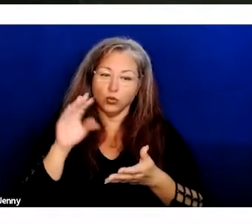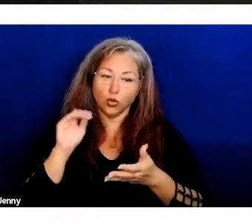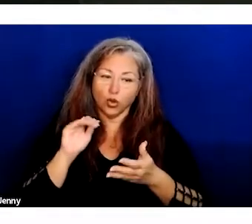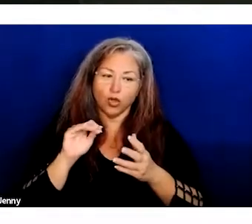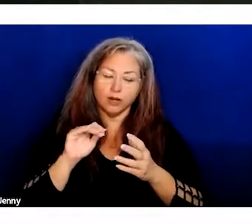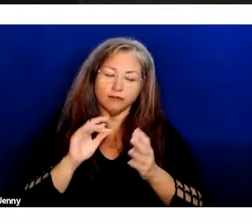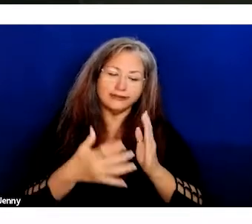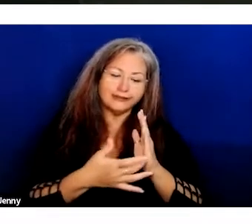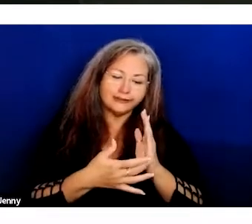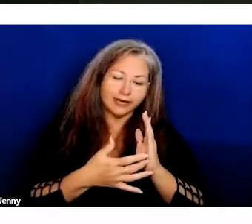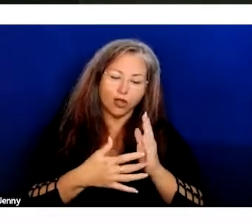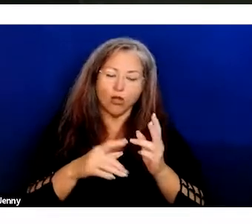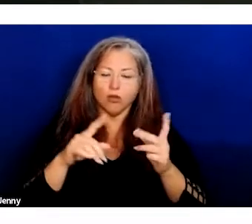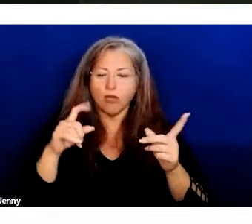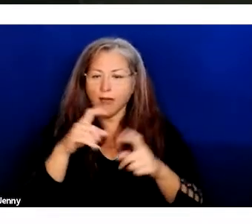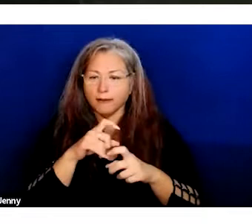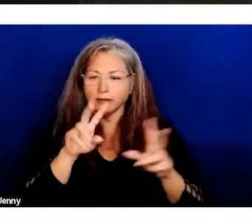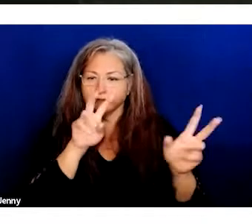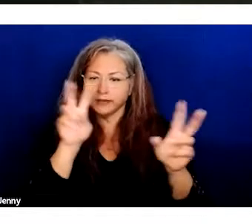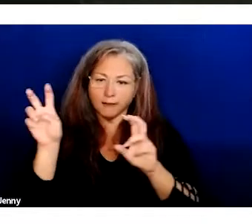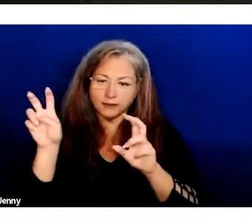technical and complex topics,